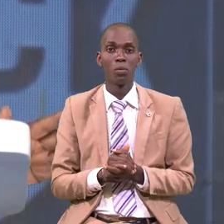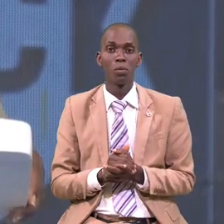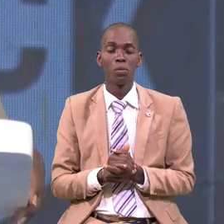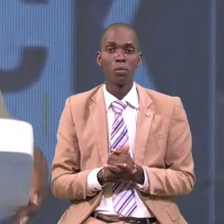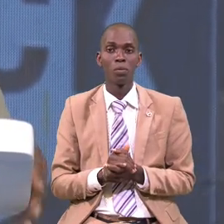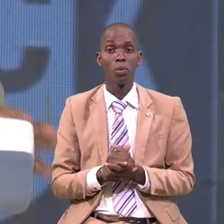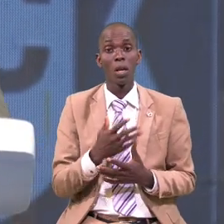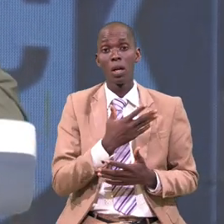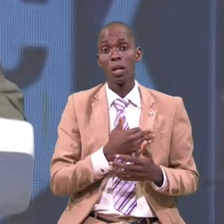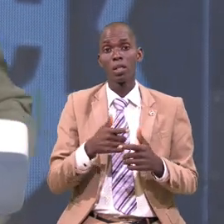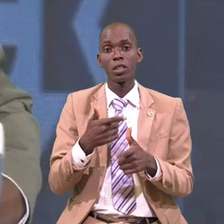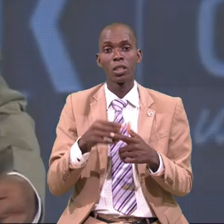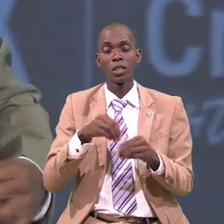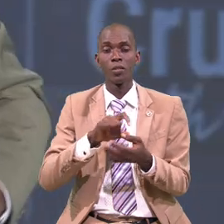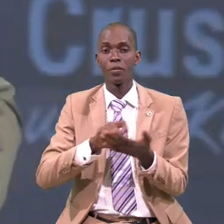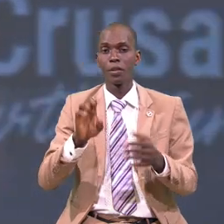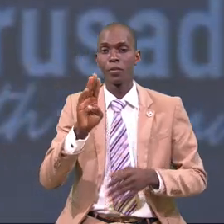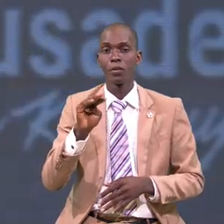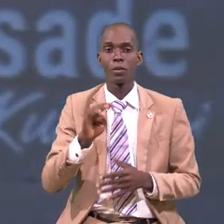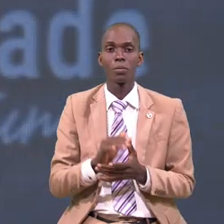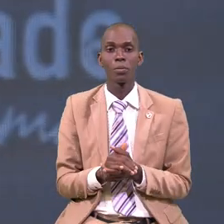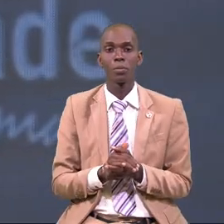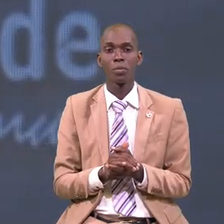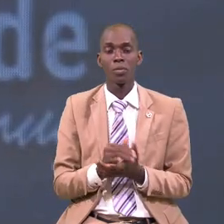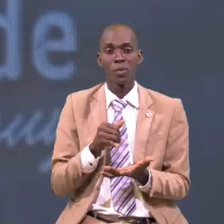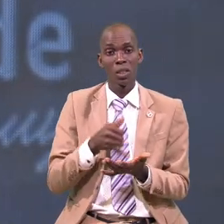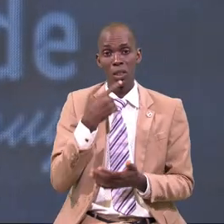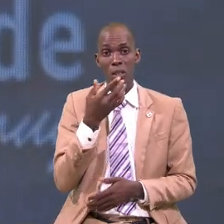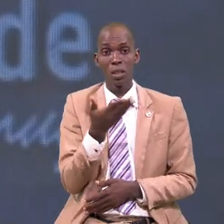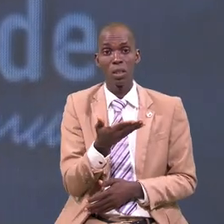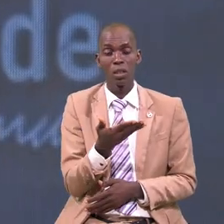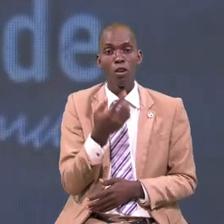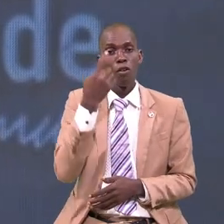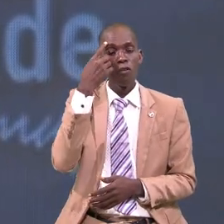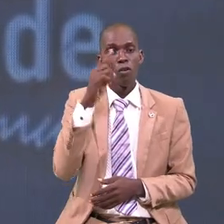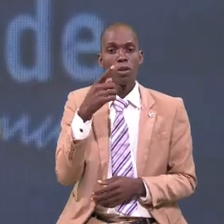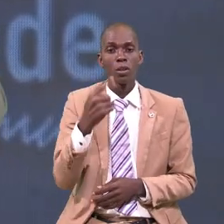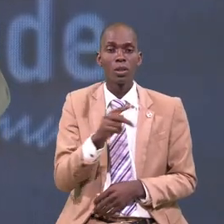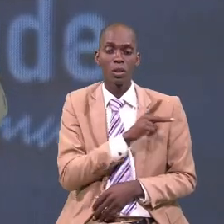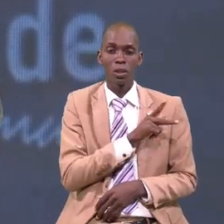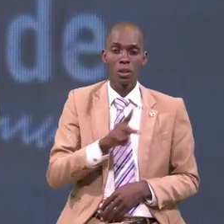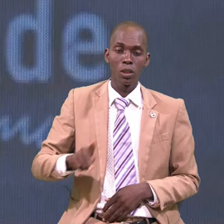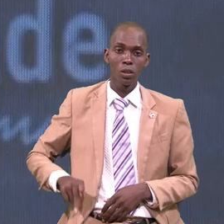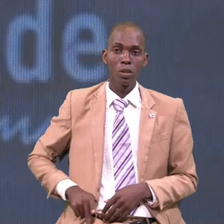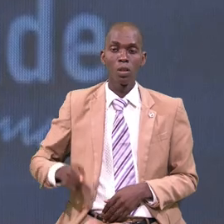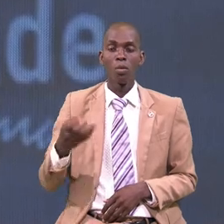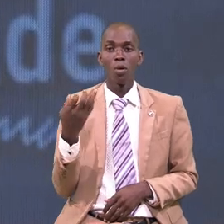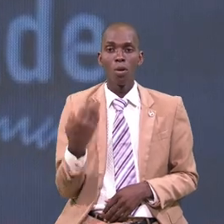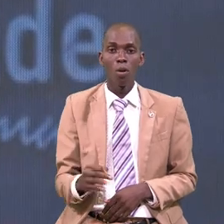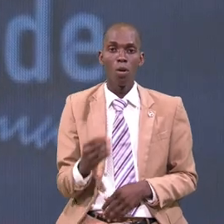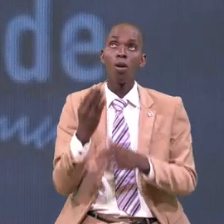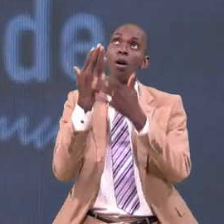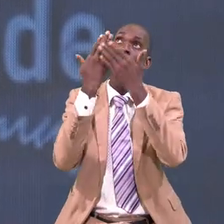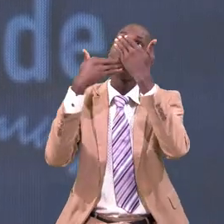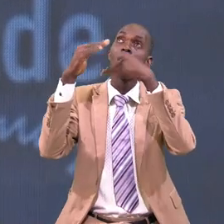And then in verse 14, it says, for the kingdom of heaven is as a